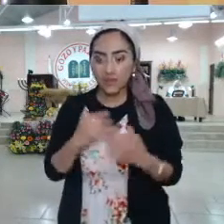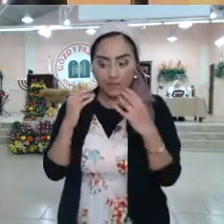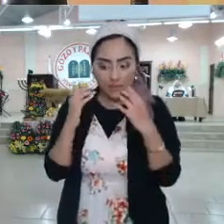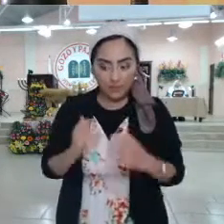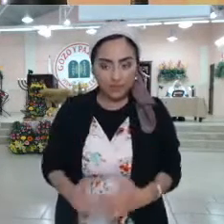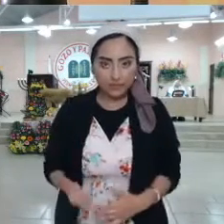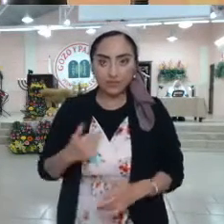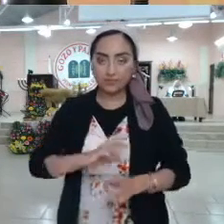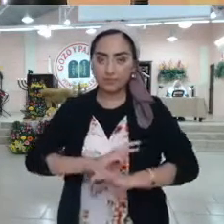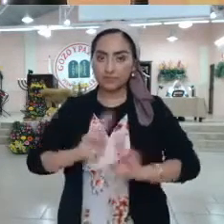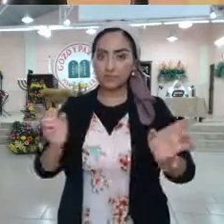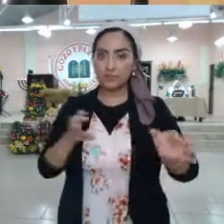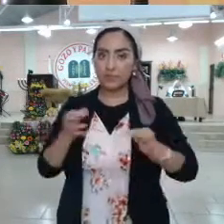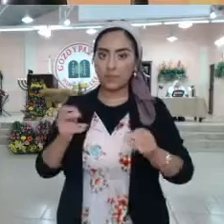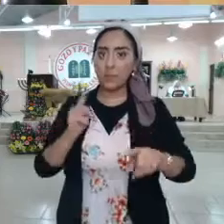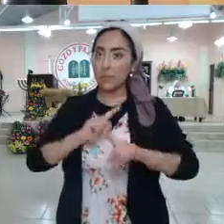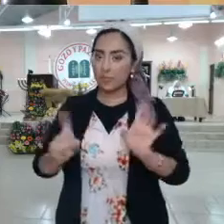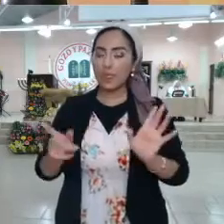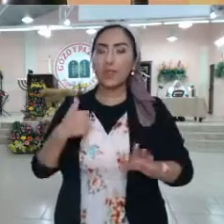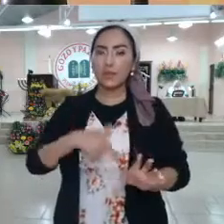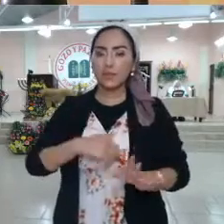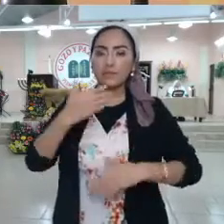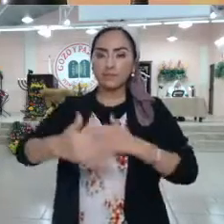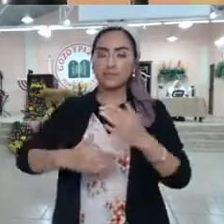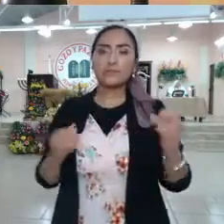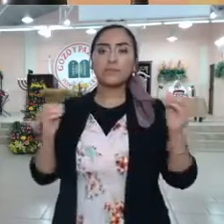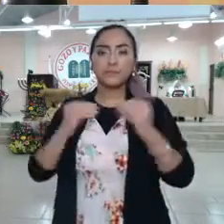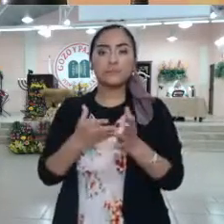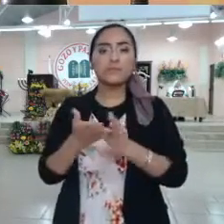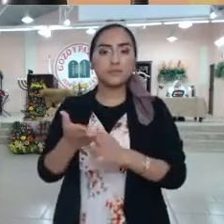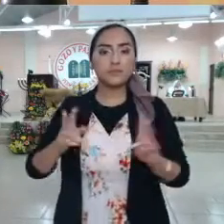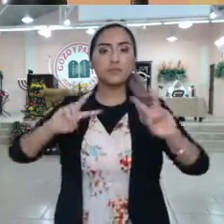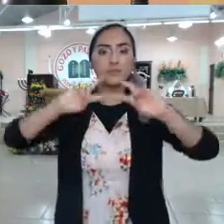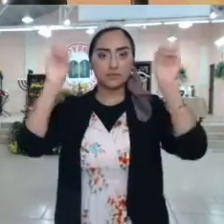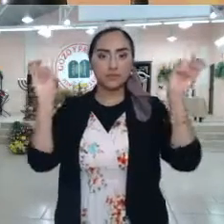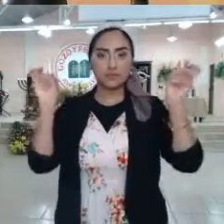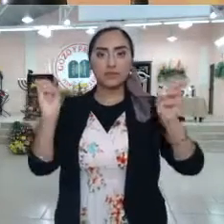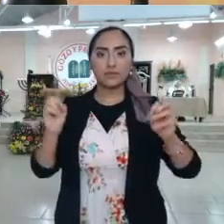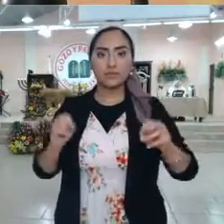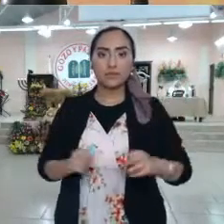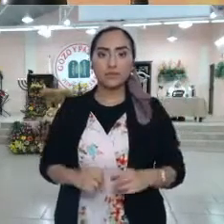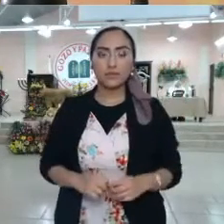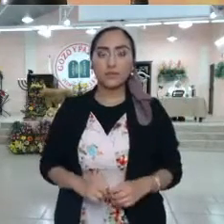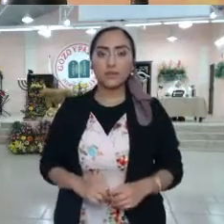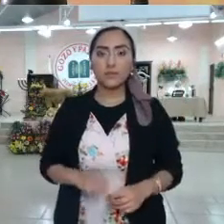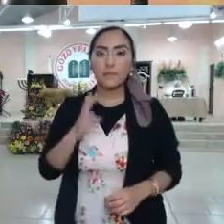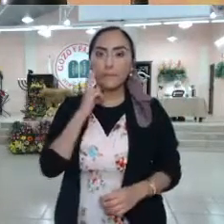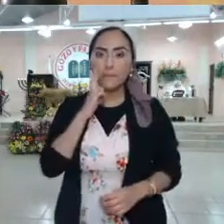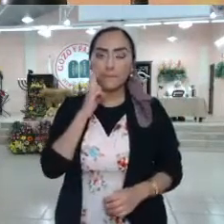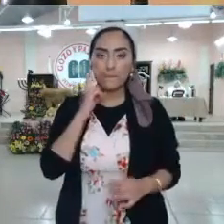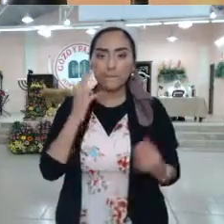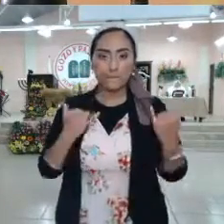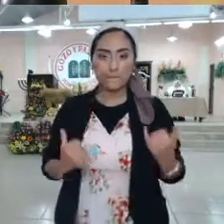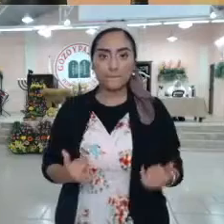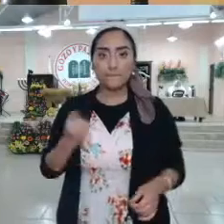It is not as the size of our body. I've already explained that, but we're going to see it in more profound teachings. So,